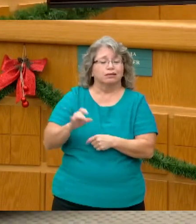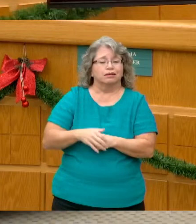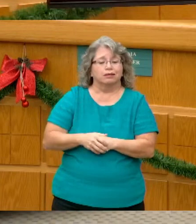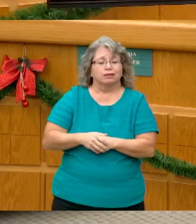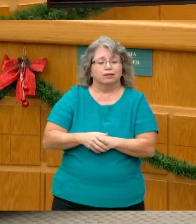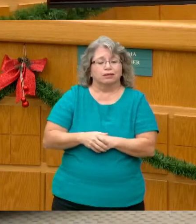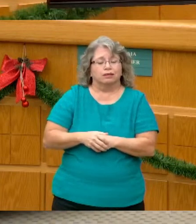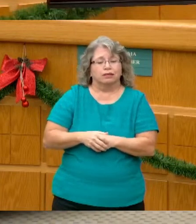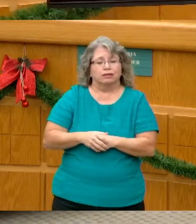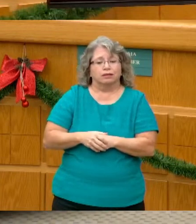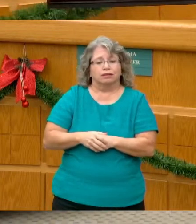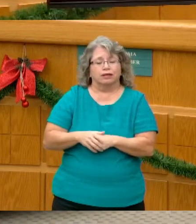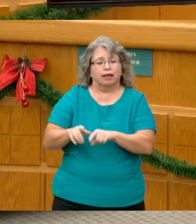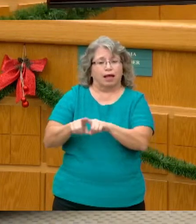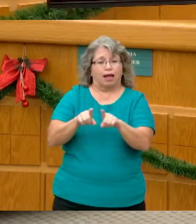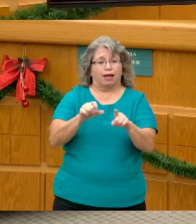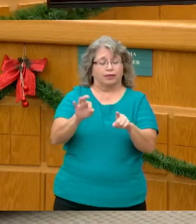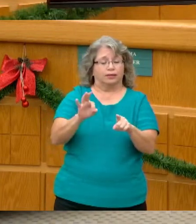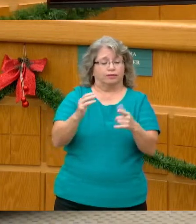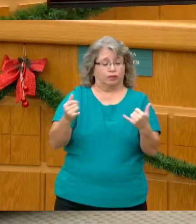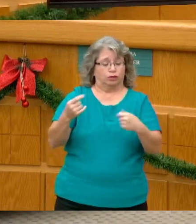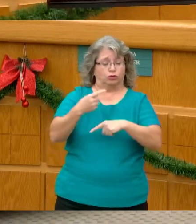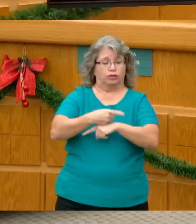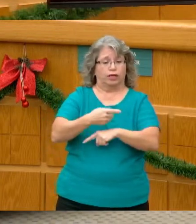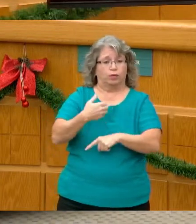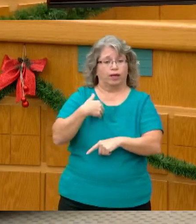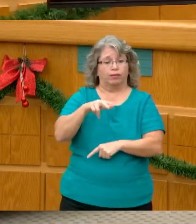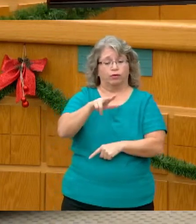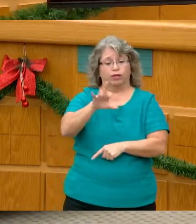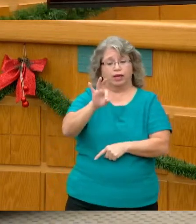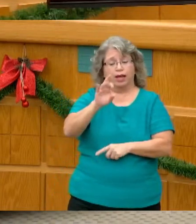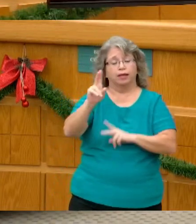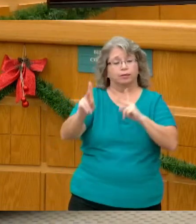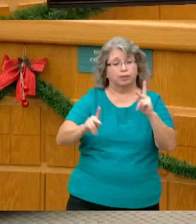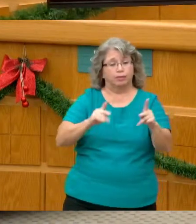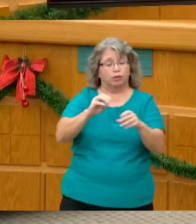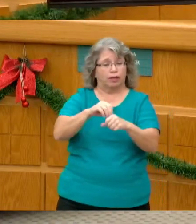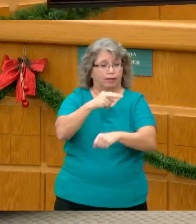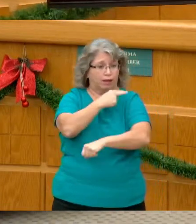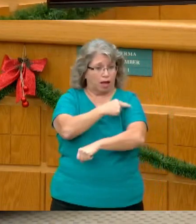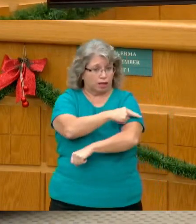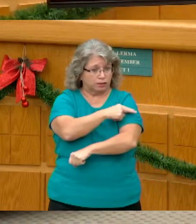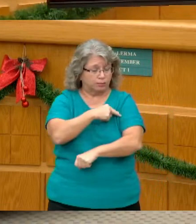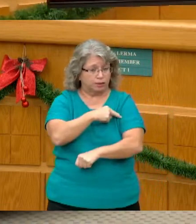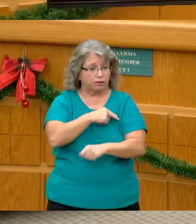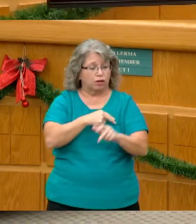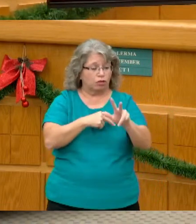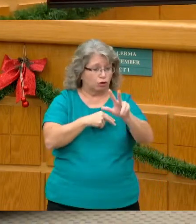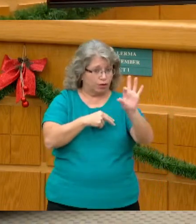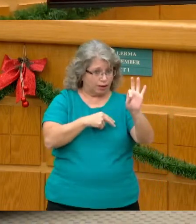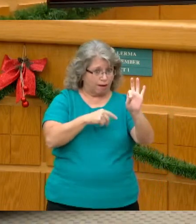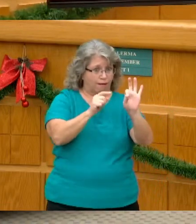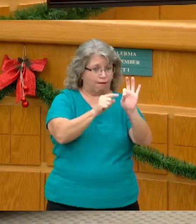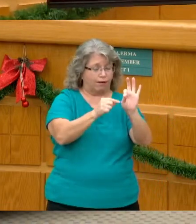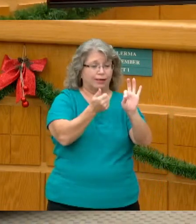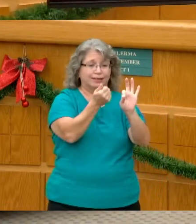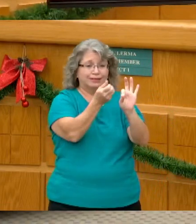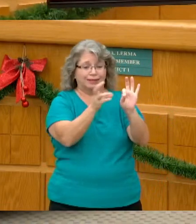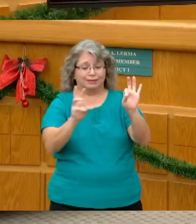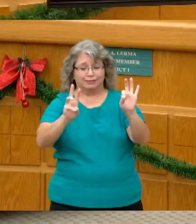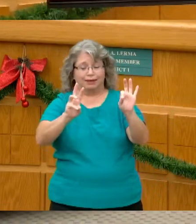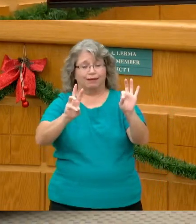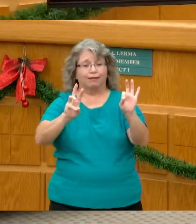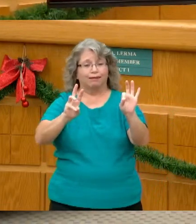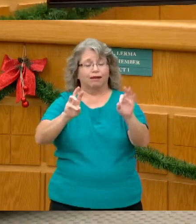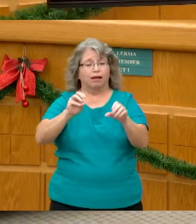of actually today, we have 39 people hospitalized. We have 16 people in the ICU and 10 on the vent.